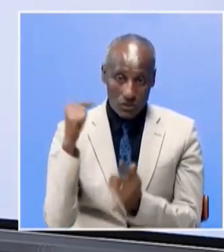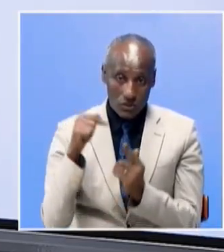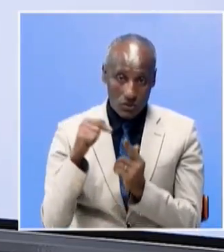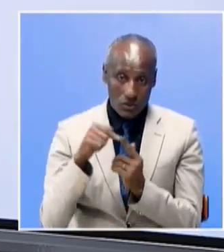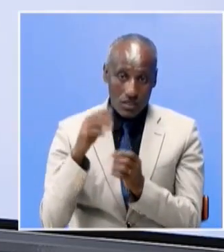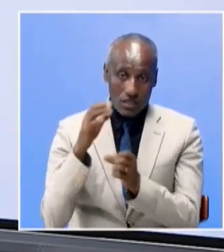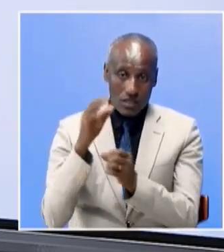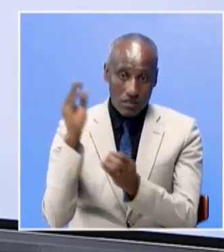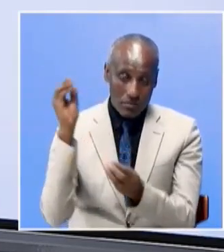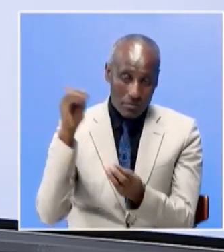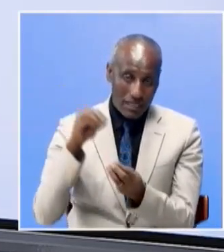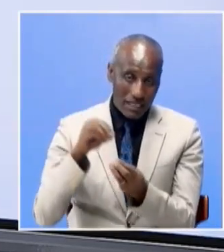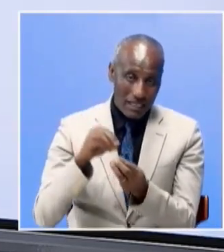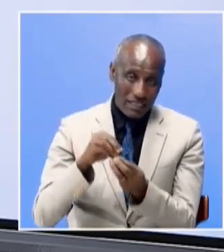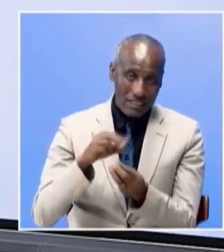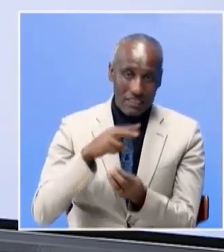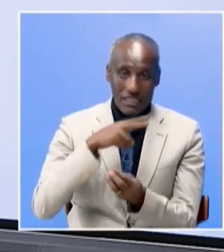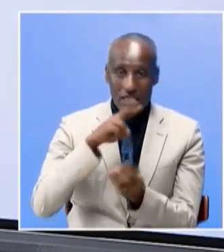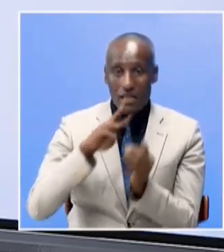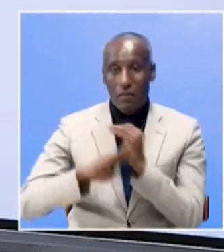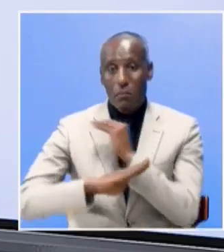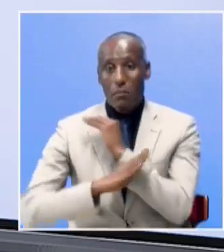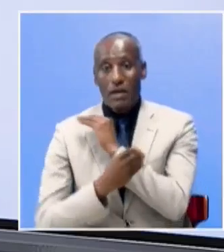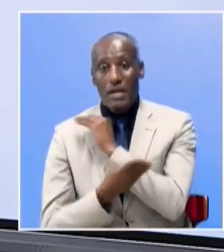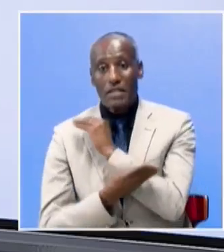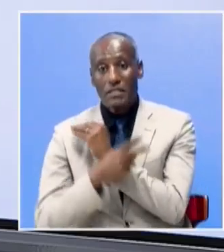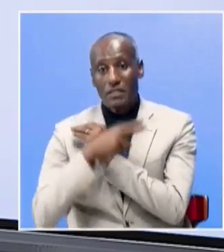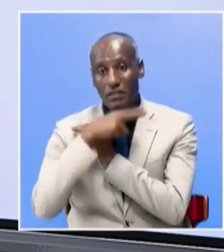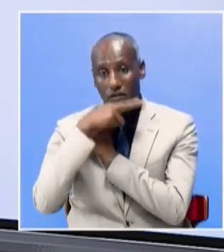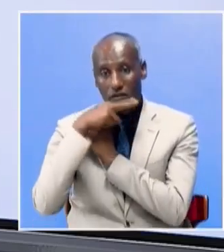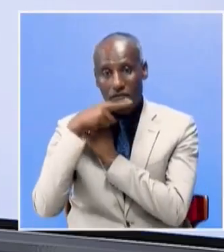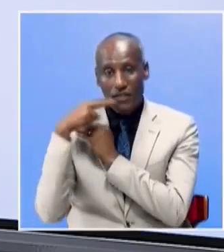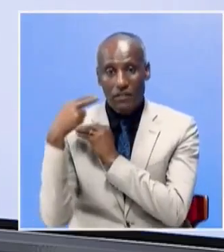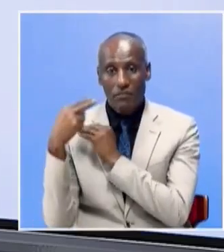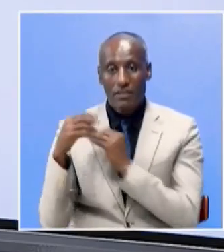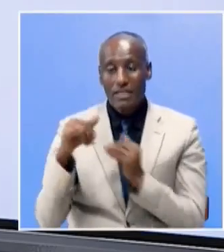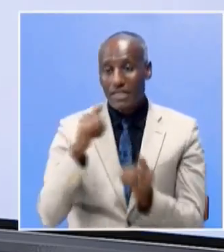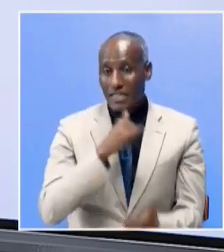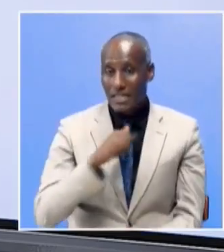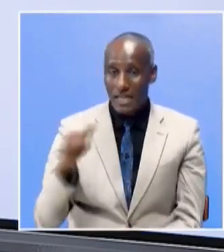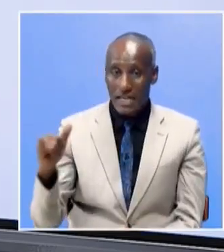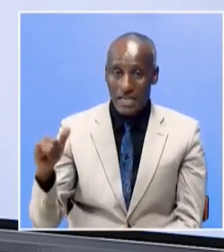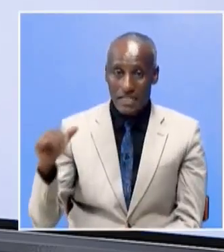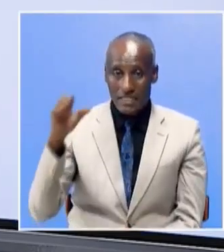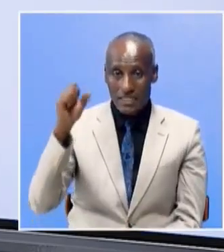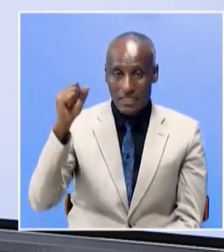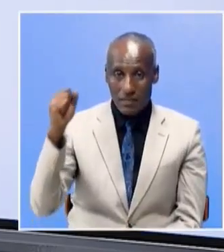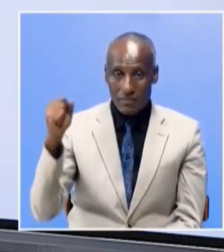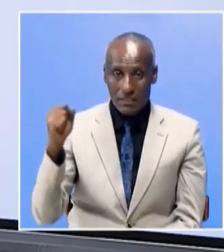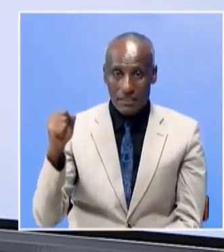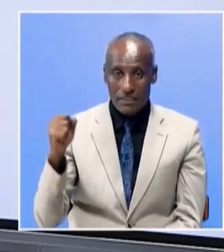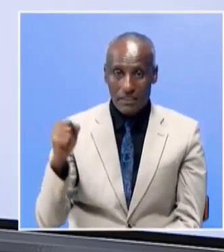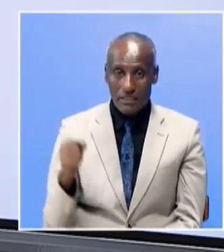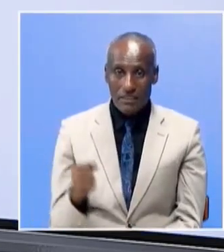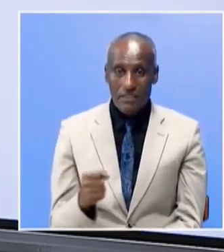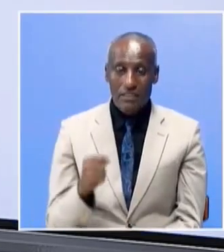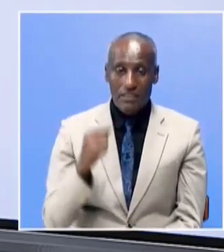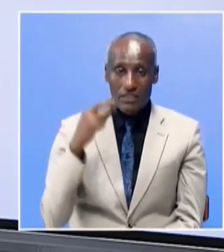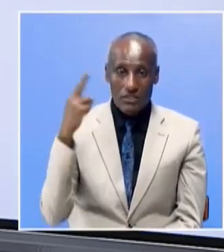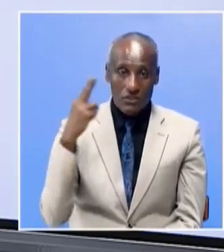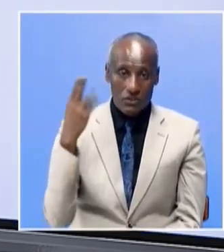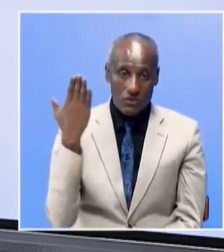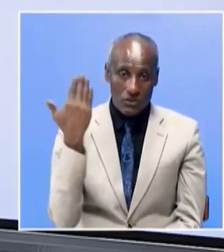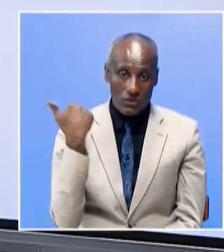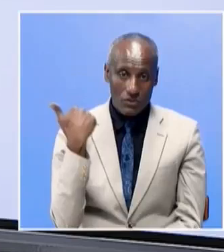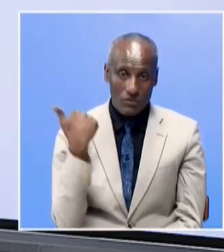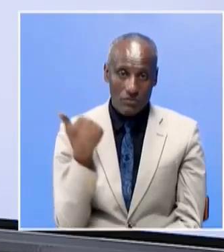Look, they is the subject. So this one is the subject. What about used to here? Here is used to. This one